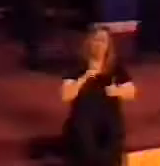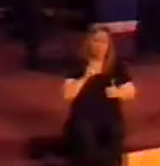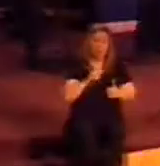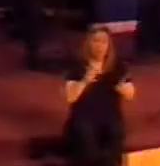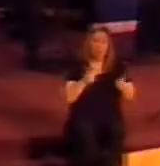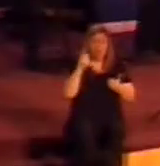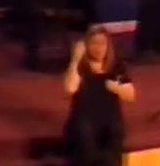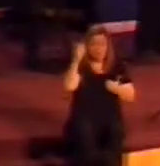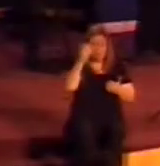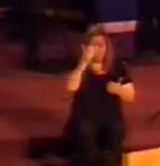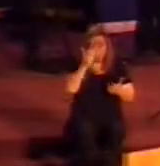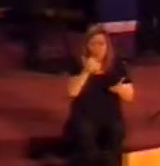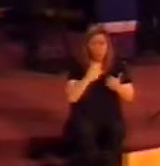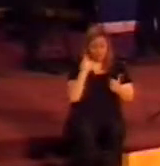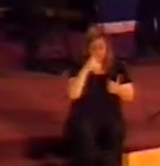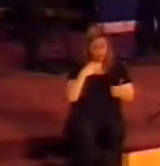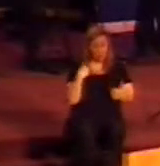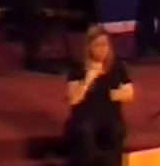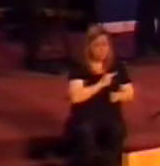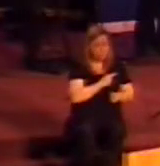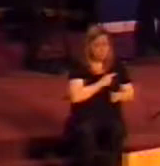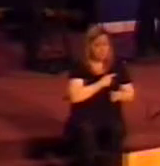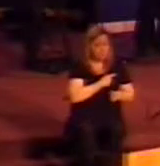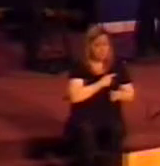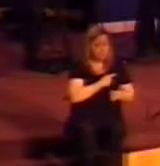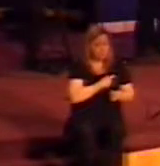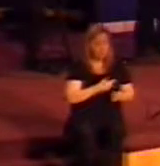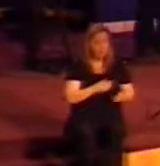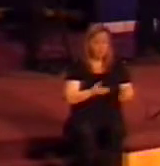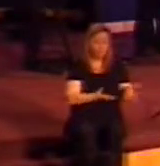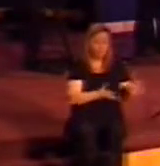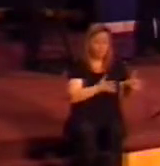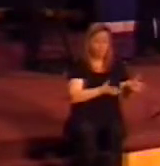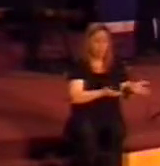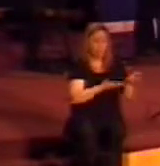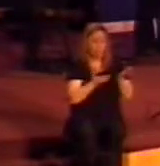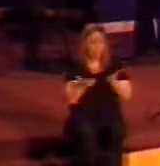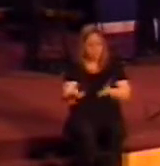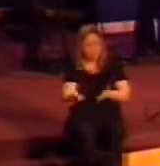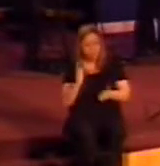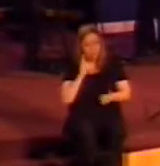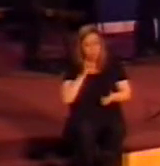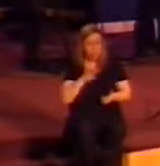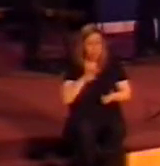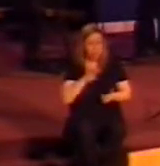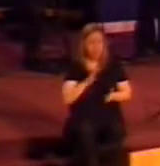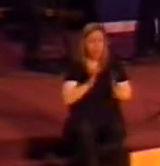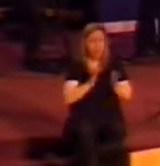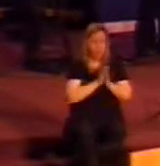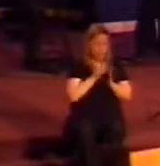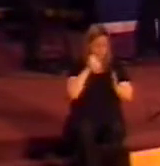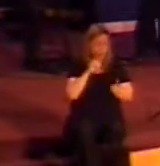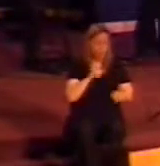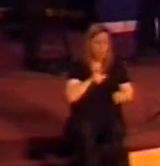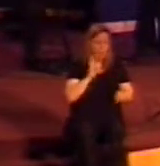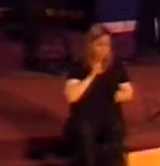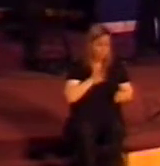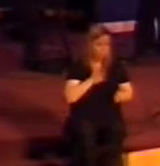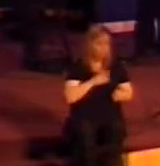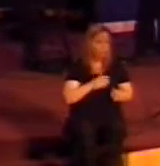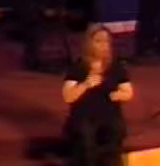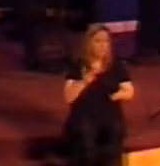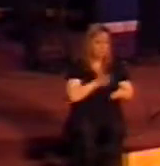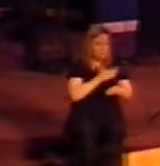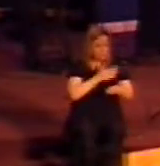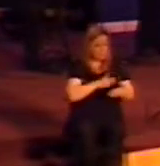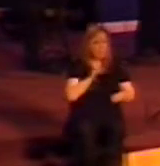for all of us. And so we're going to pass around offering. At this moment, we're going to pray over offering, but we're also going to sing this song of